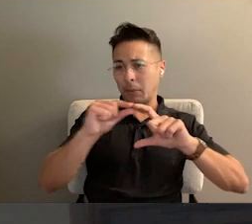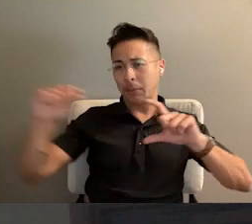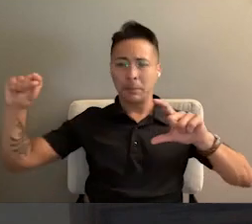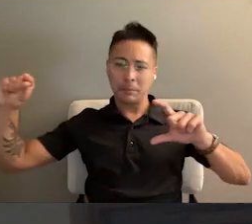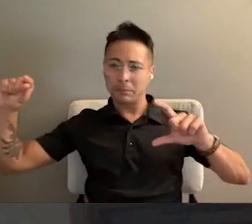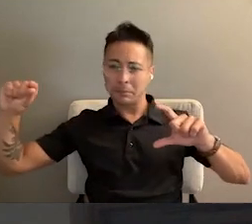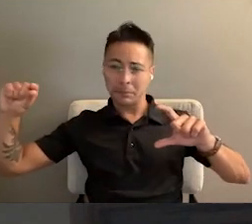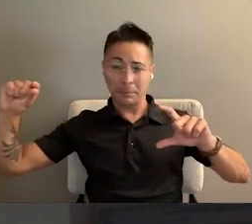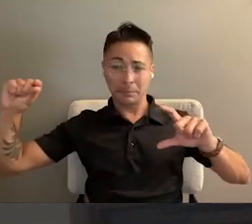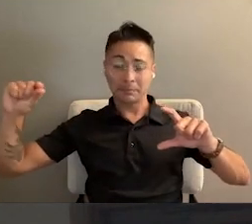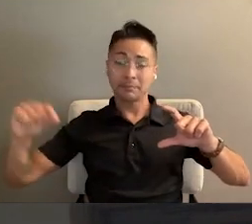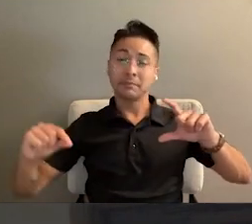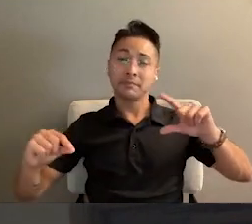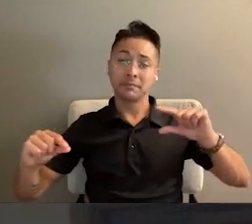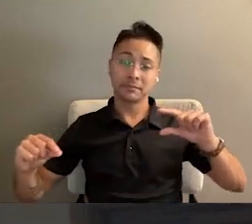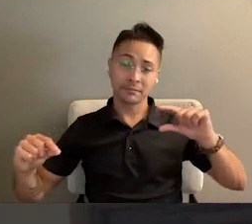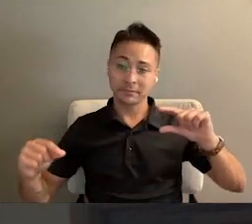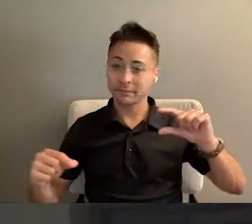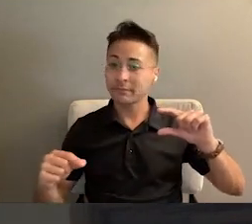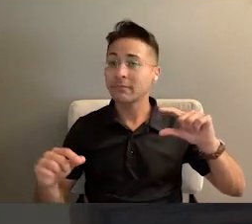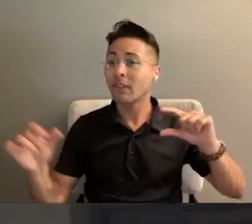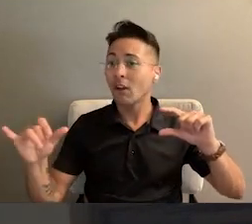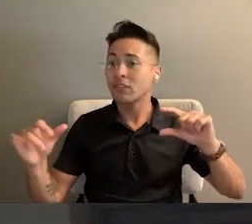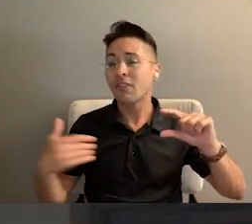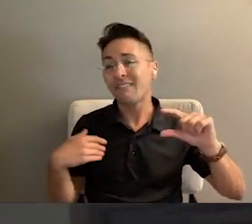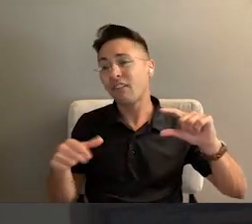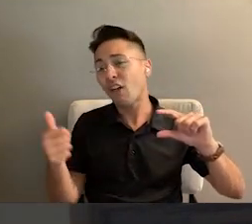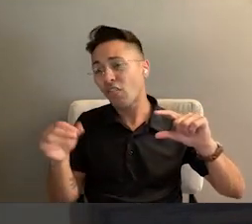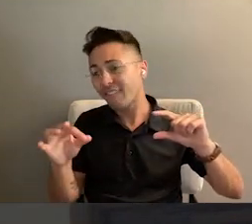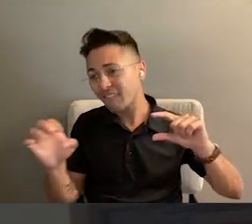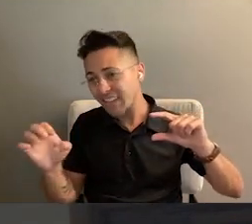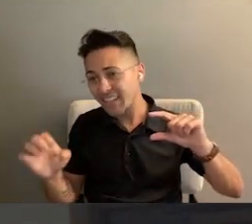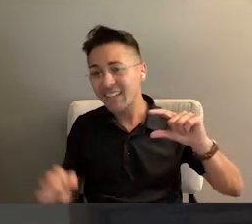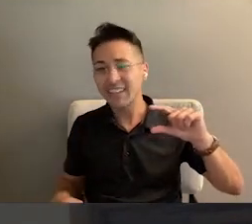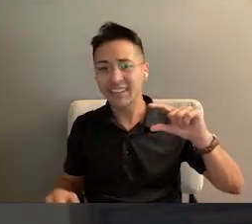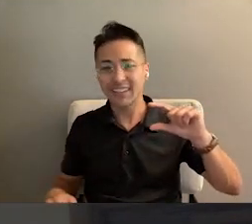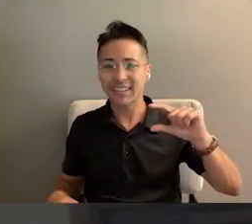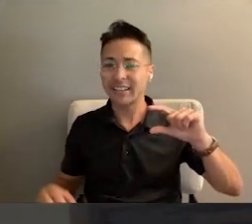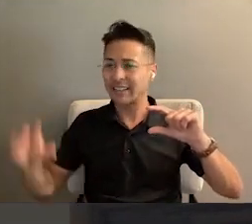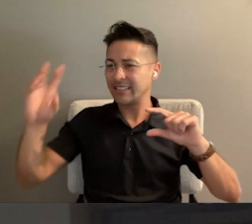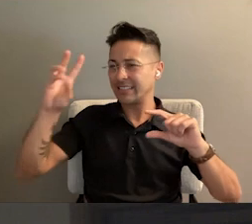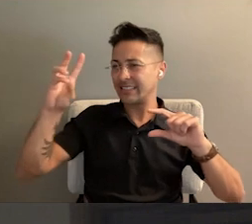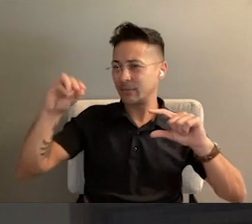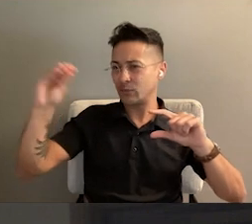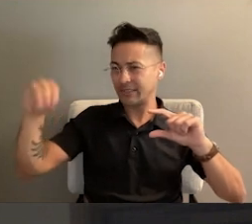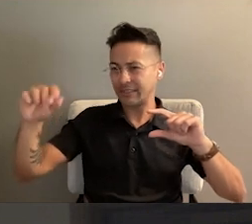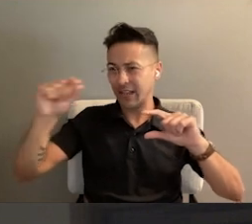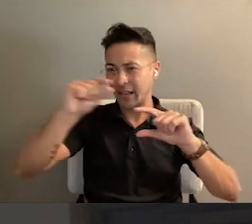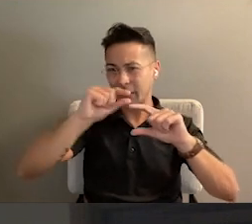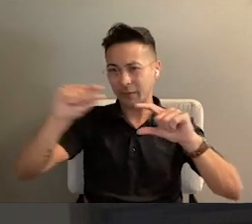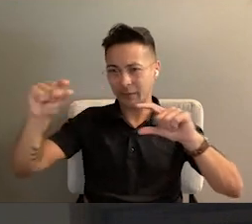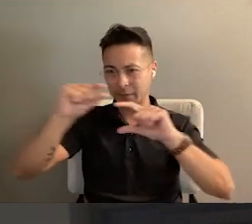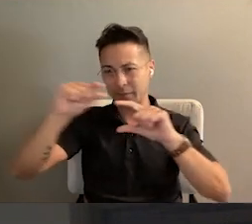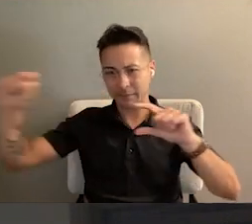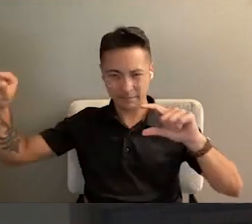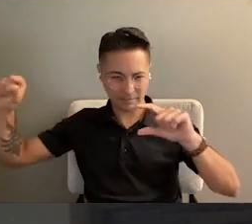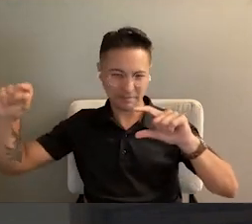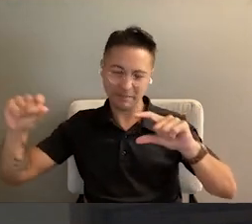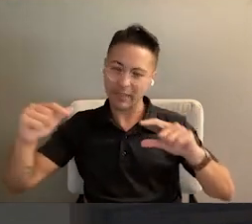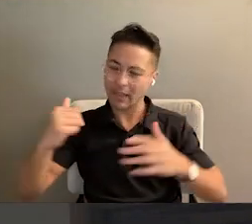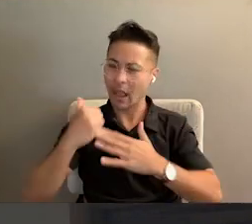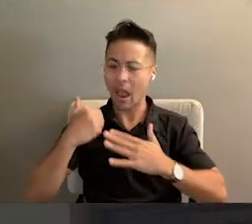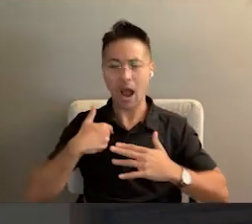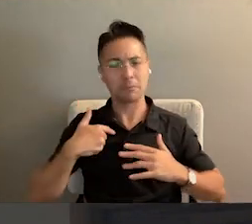6% that comes off the top, okay? Then there is an additional fee.